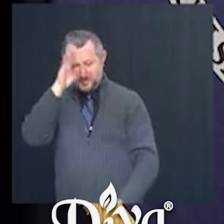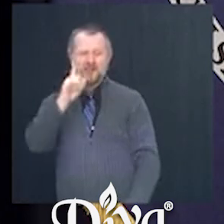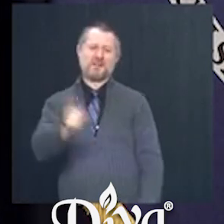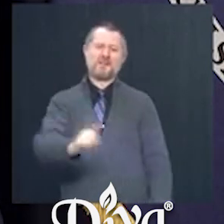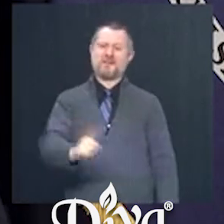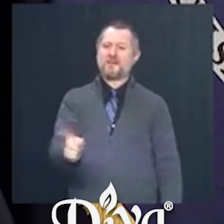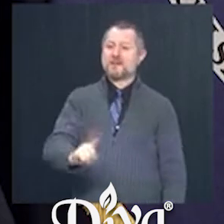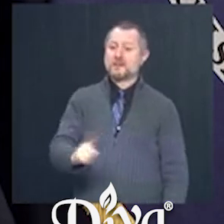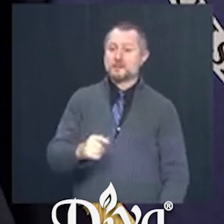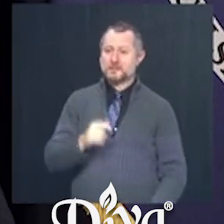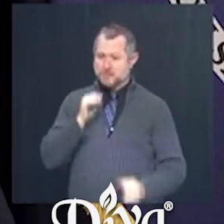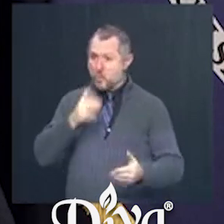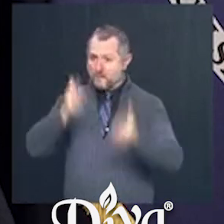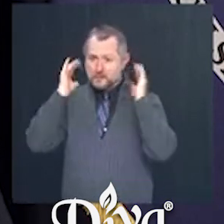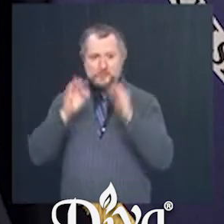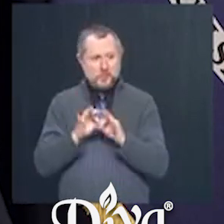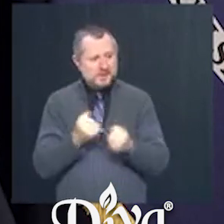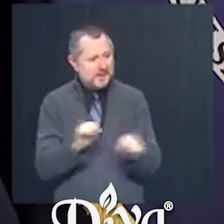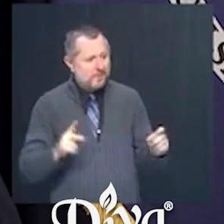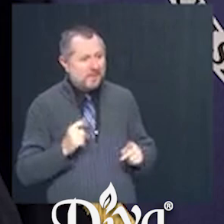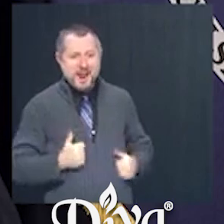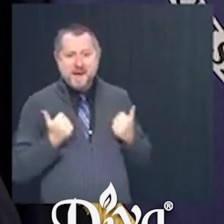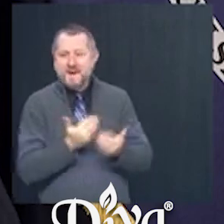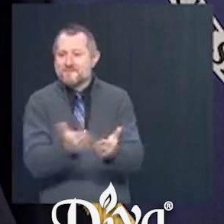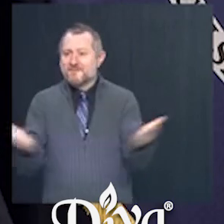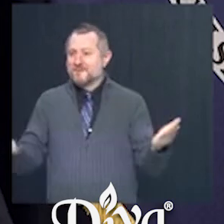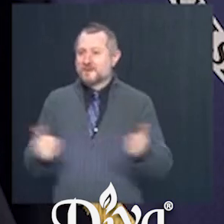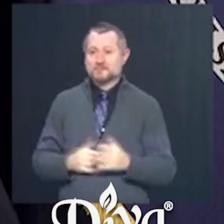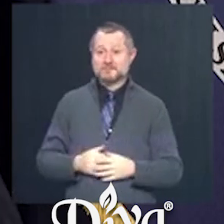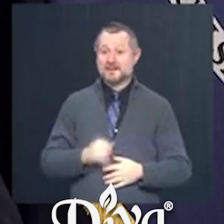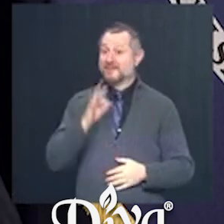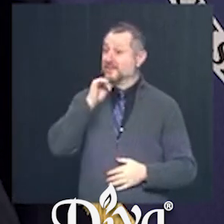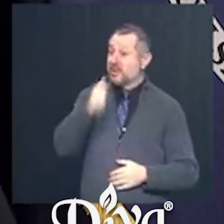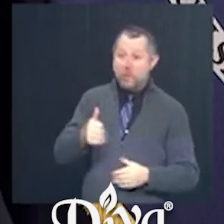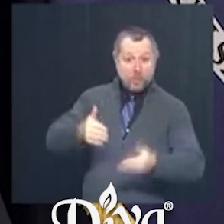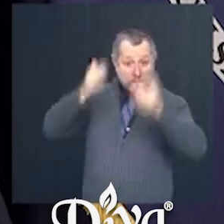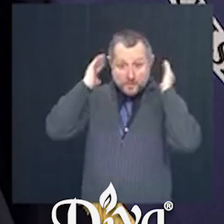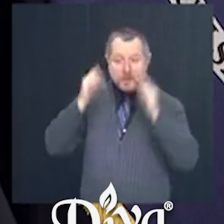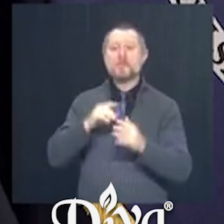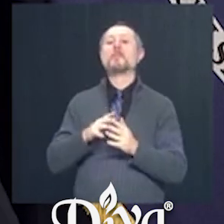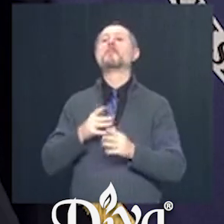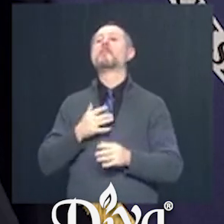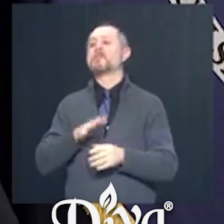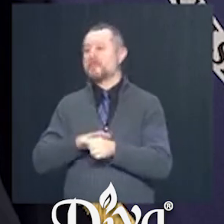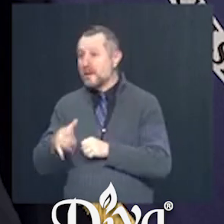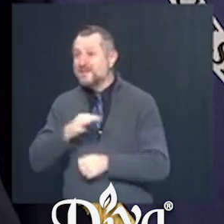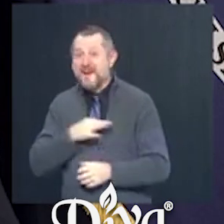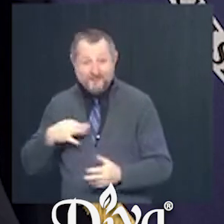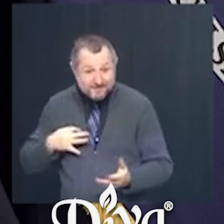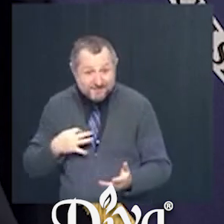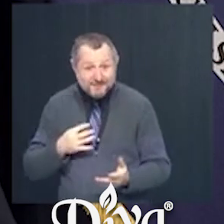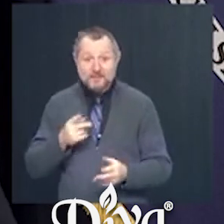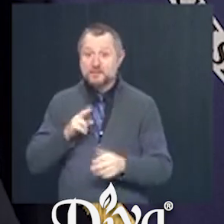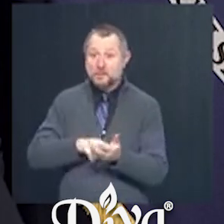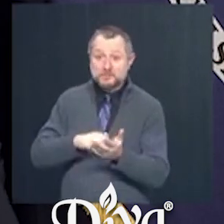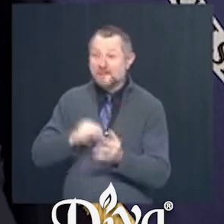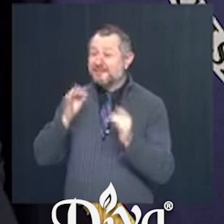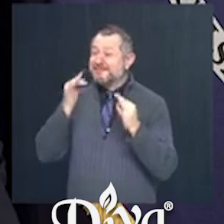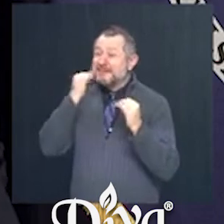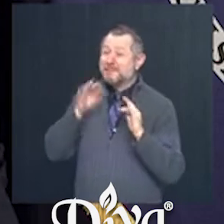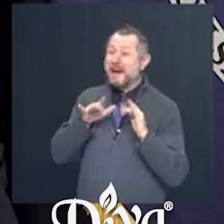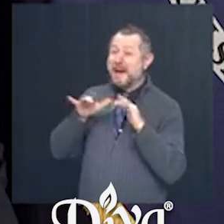save because you don't have the staff, you don't have the doctor, you don't have the nurse, and people die